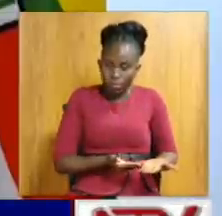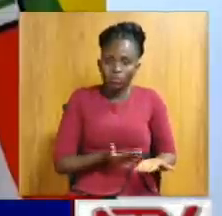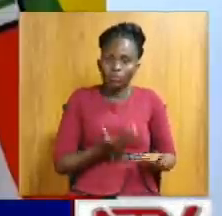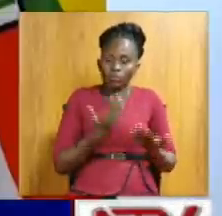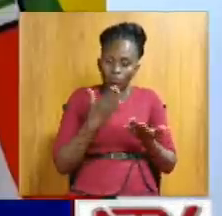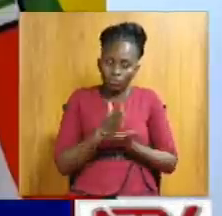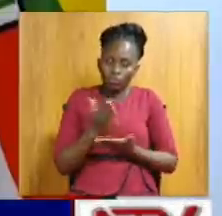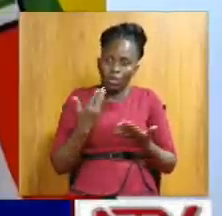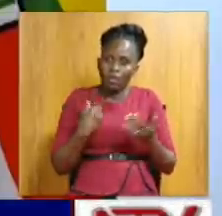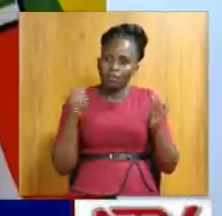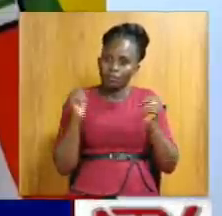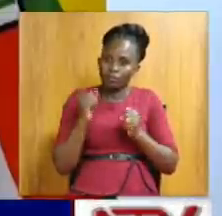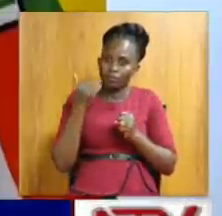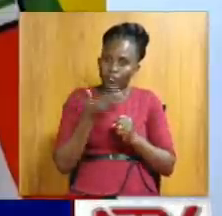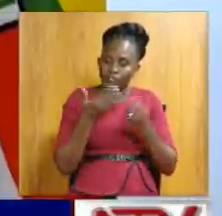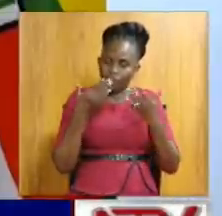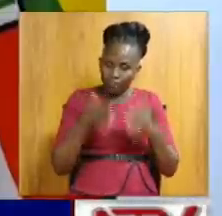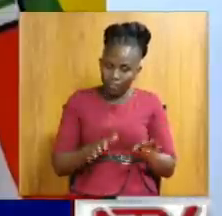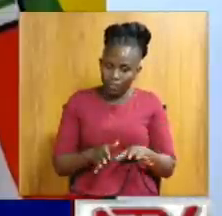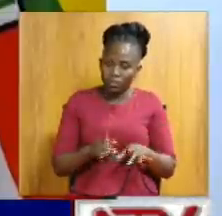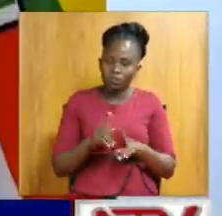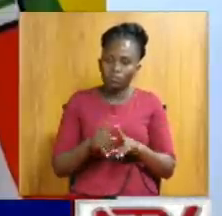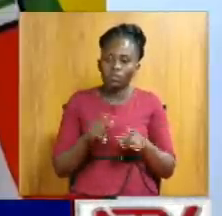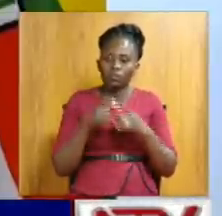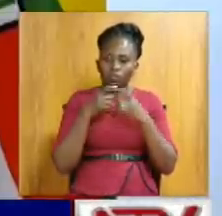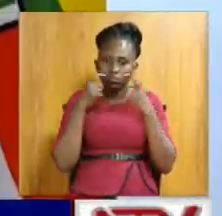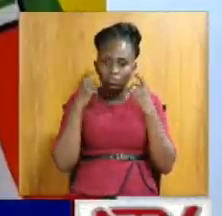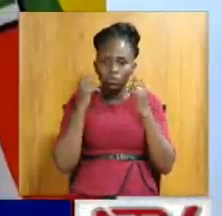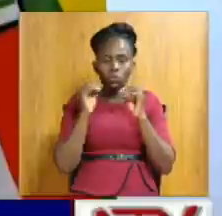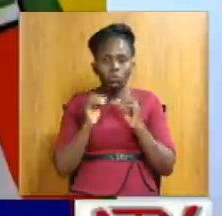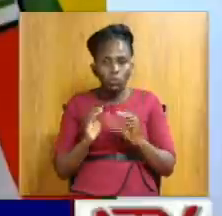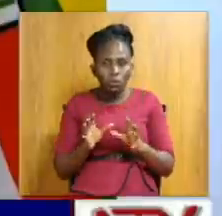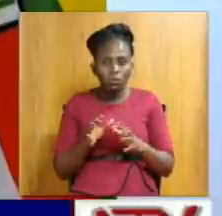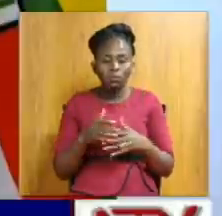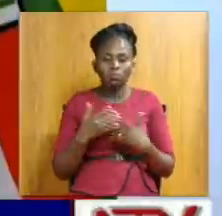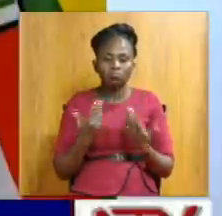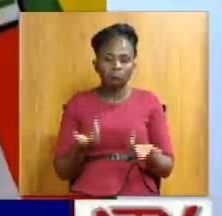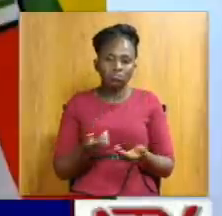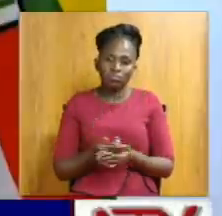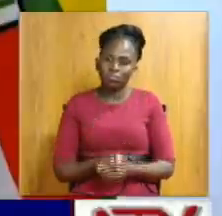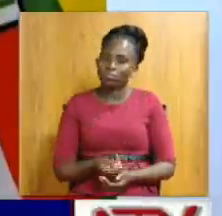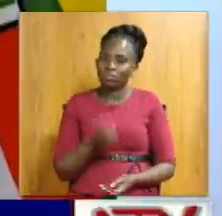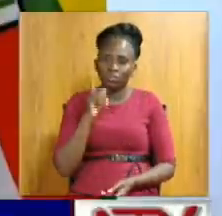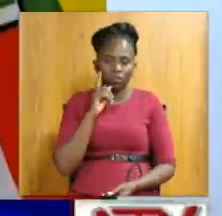virus, because of the measures they take, the mask, that's how I think